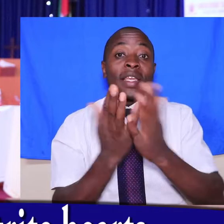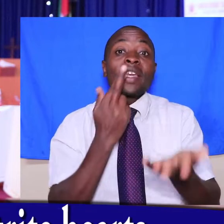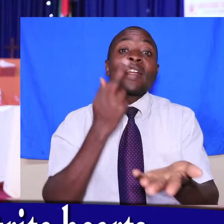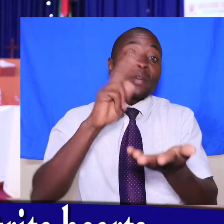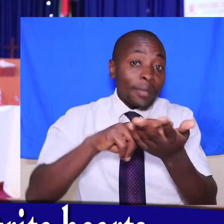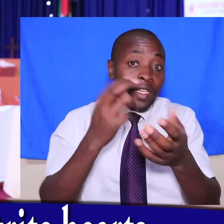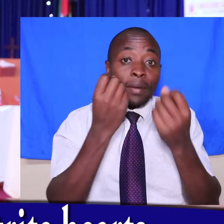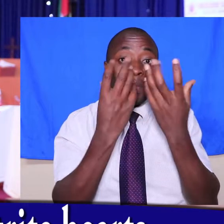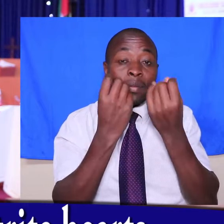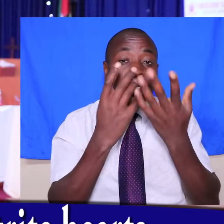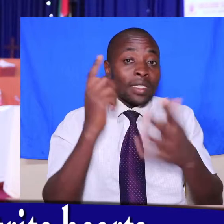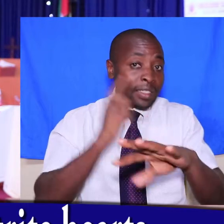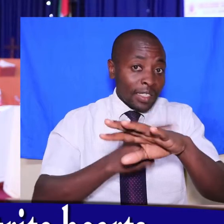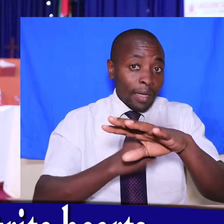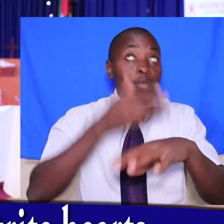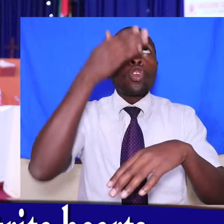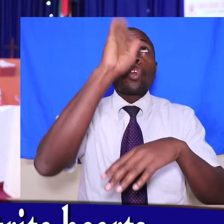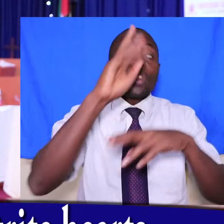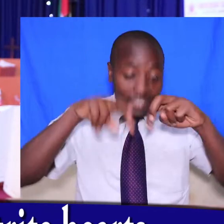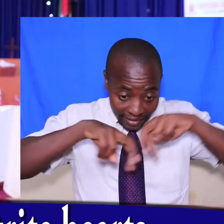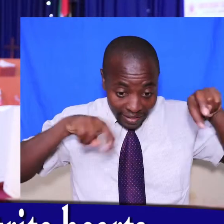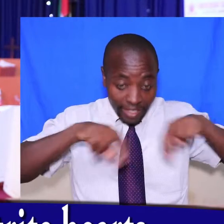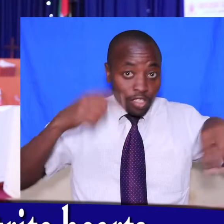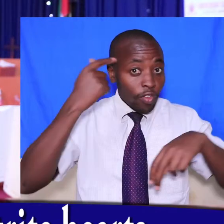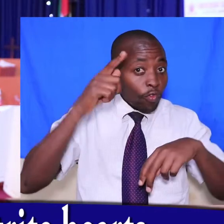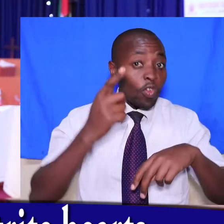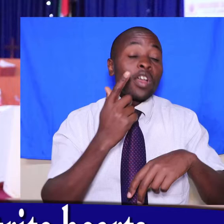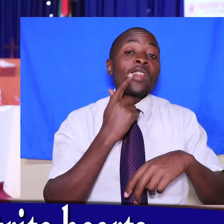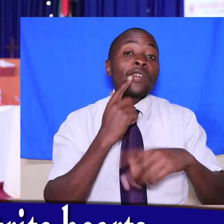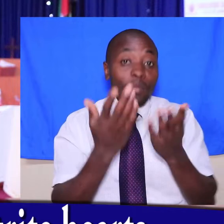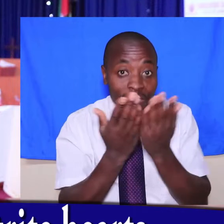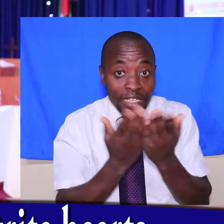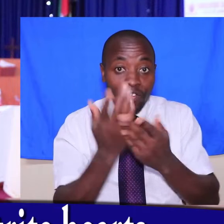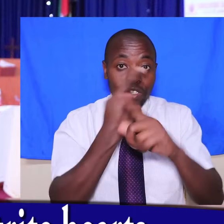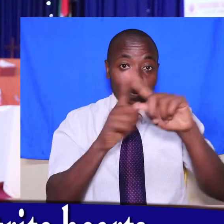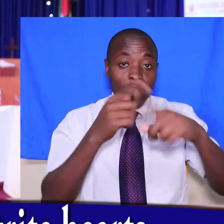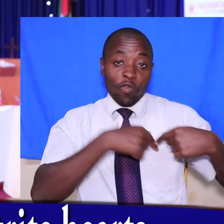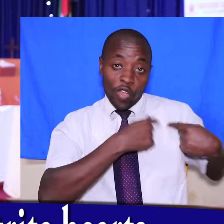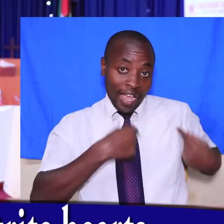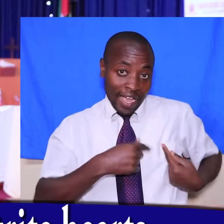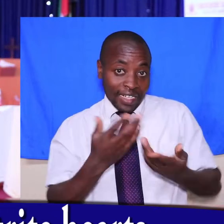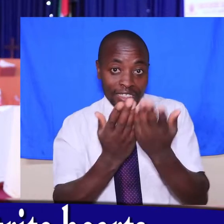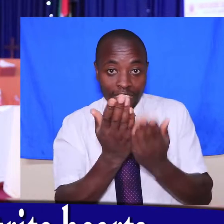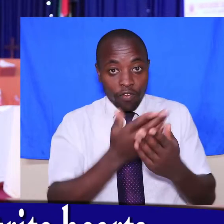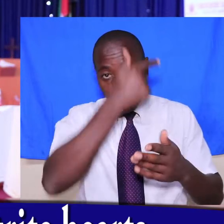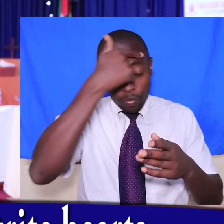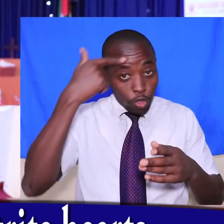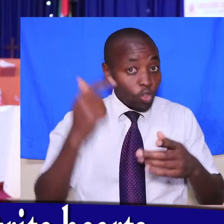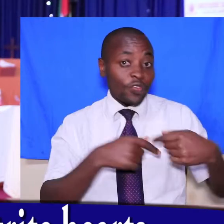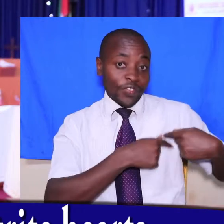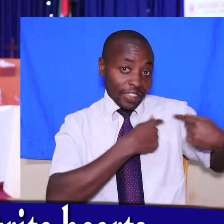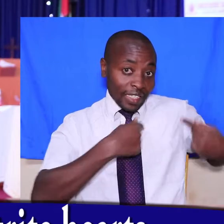mindlessly. God is not looking for a lip service, but he's looking for a heart service, because